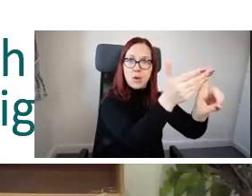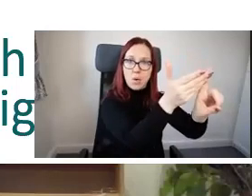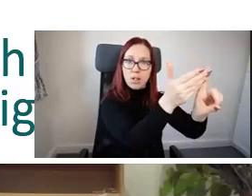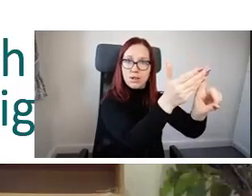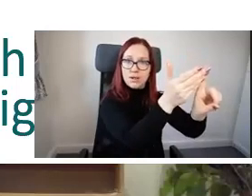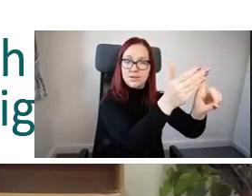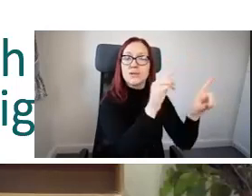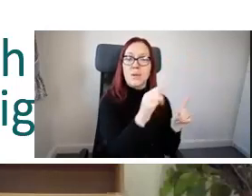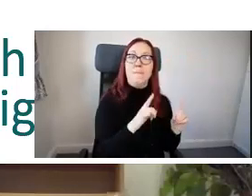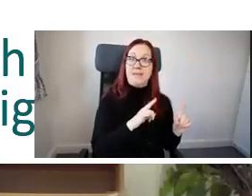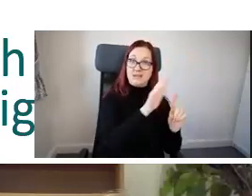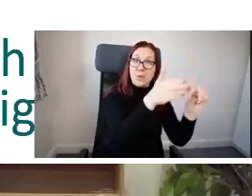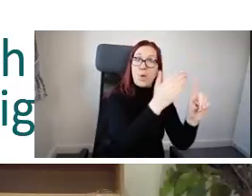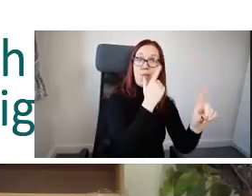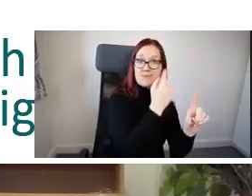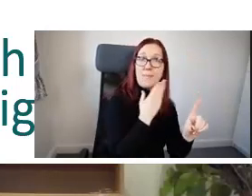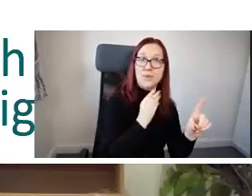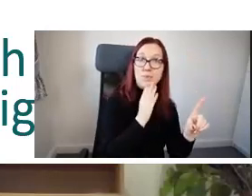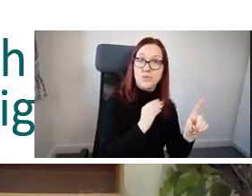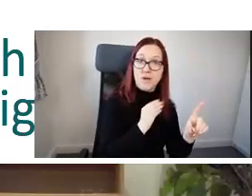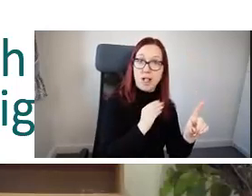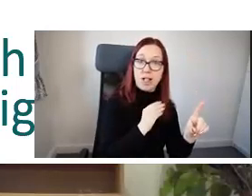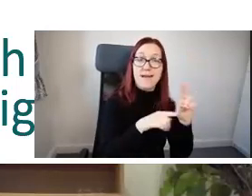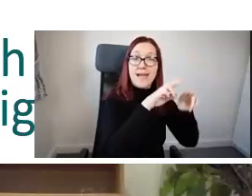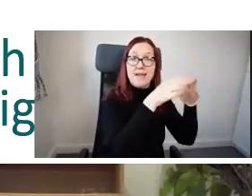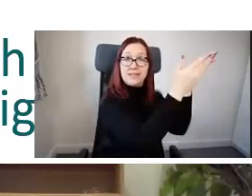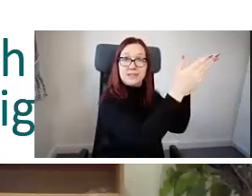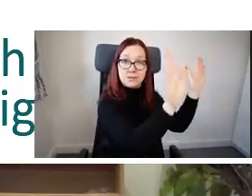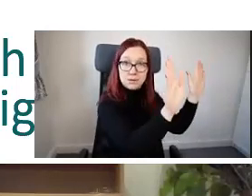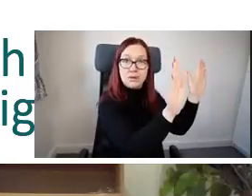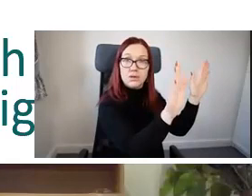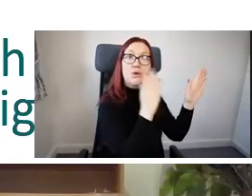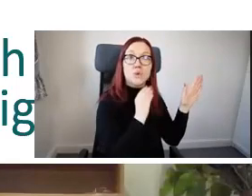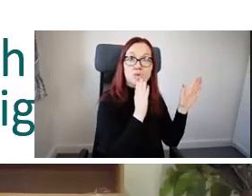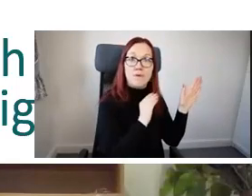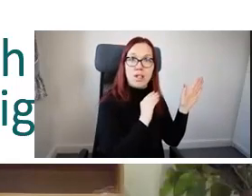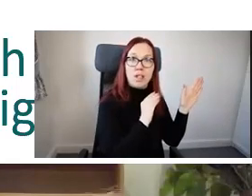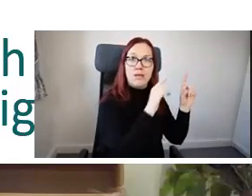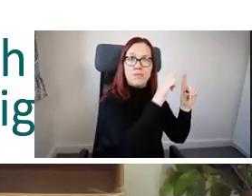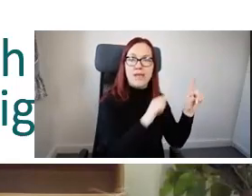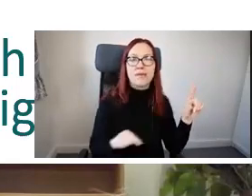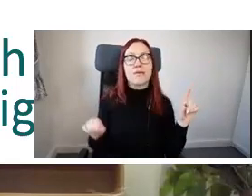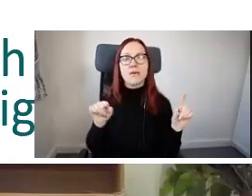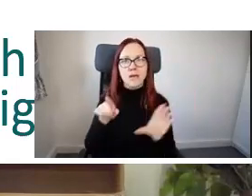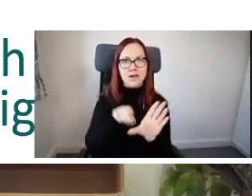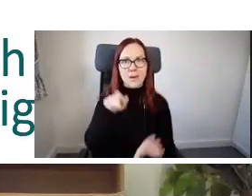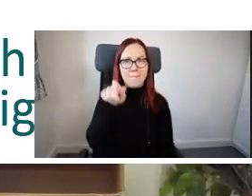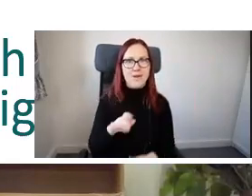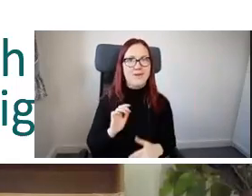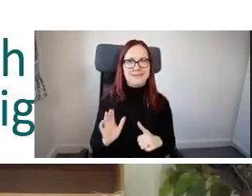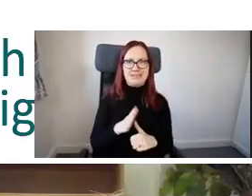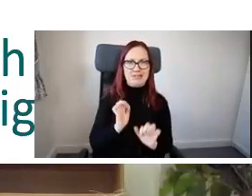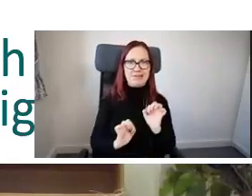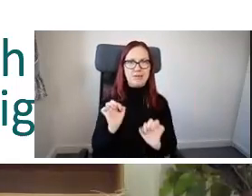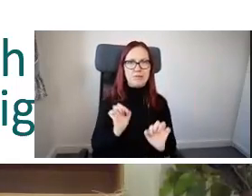as helpful. So if across the board it's helpful, I think it's useful to check in with that young person who initially doesn't want